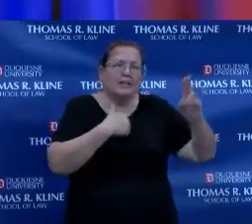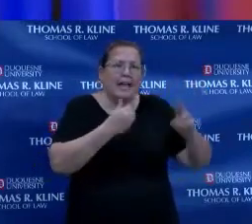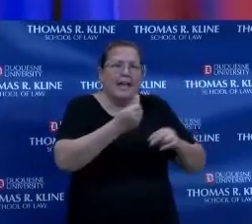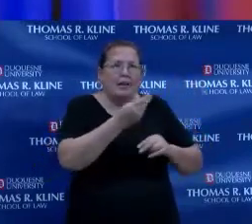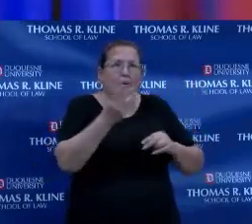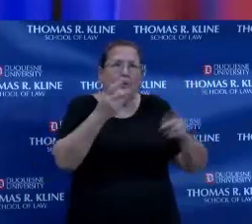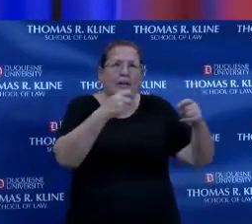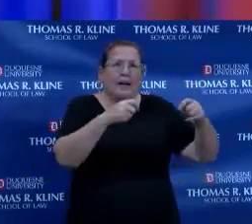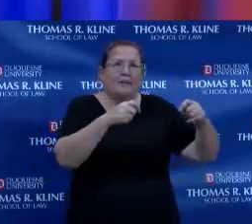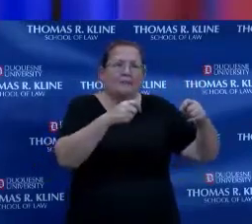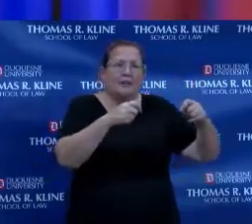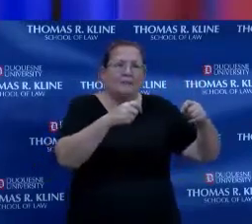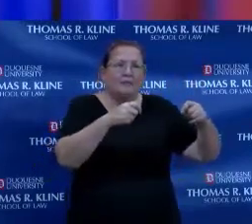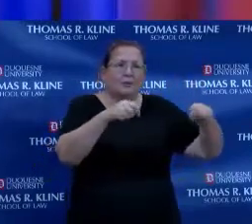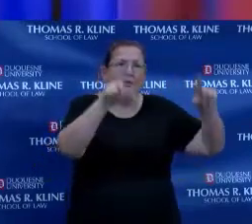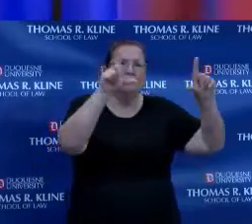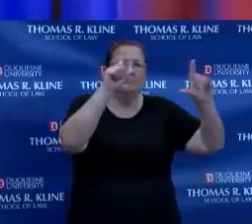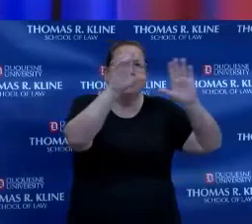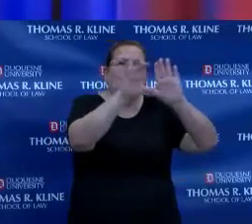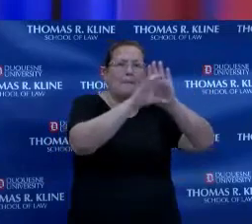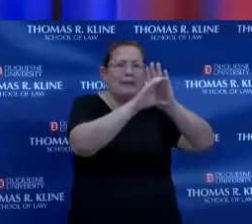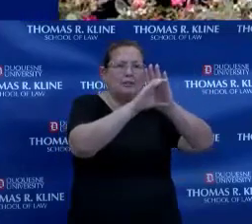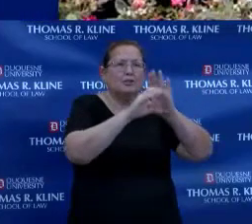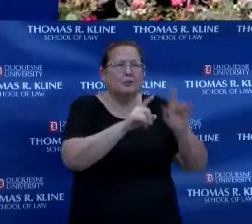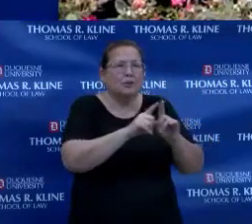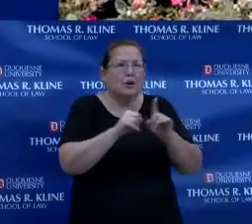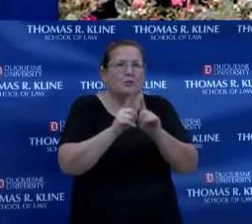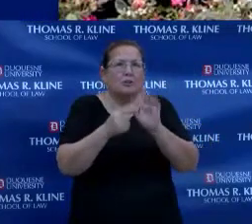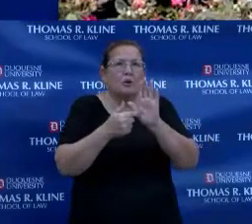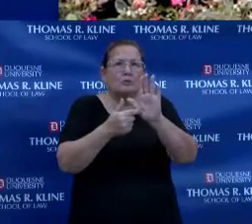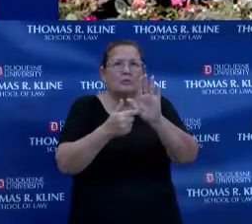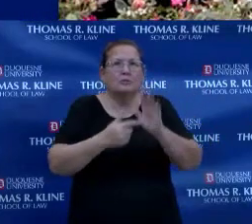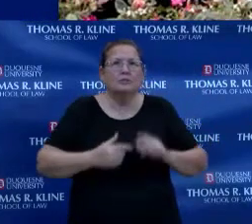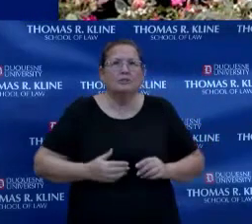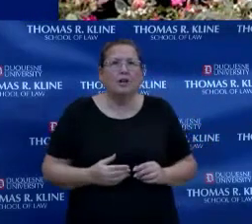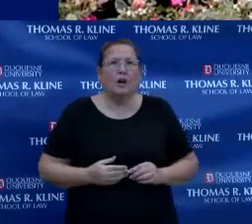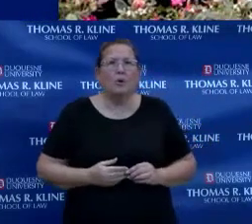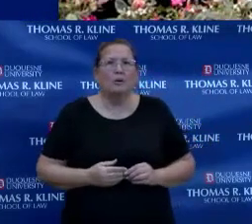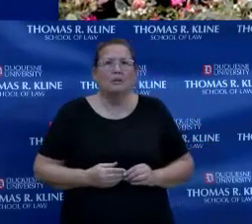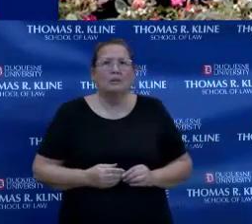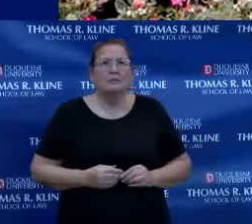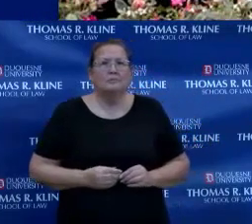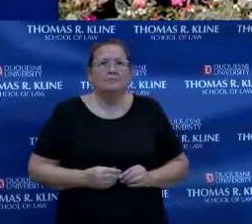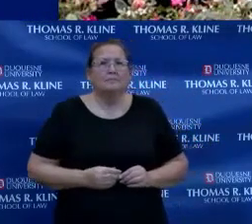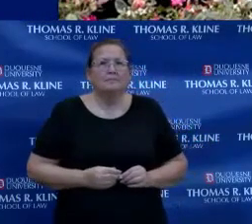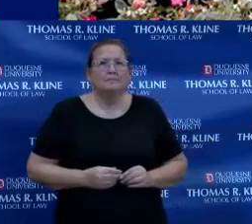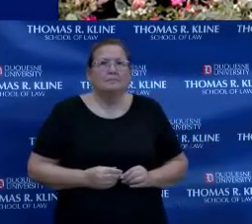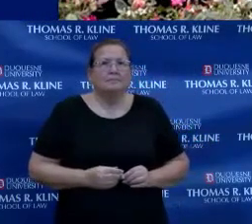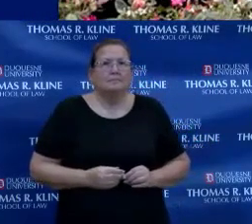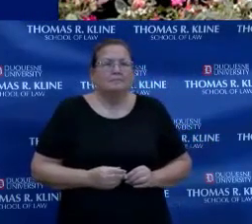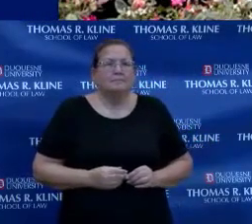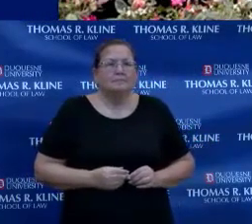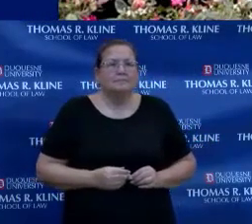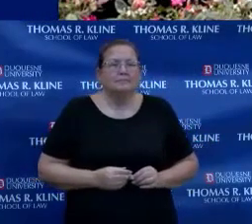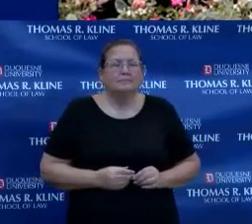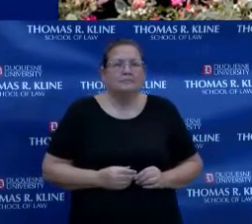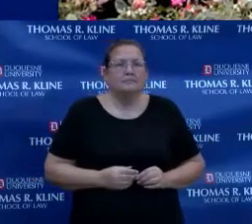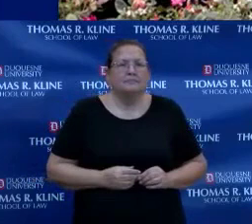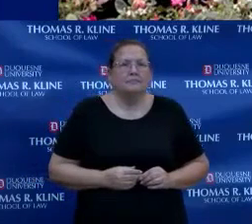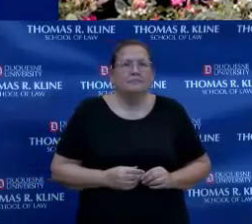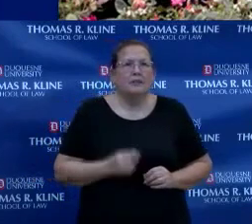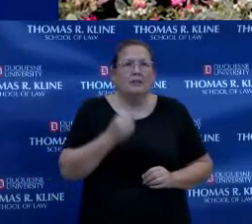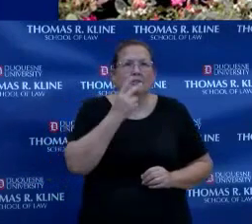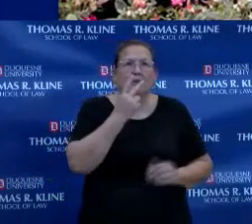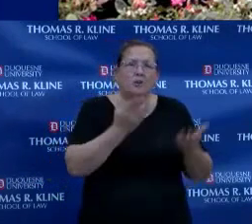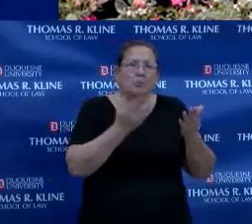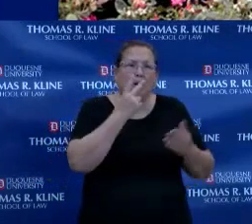on the Jumbotron that will assist in that introduction. So, as you've probably seen featured in magazines and